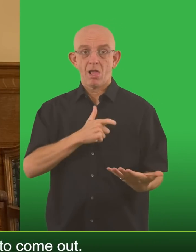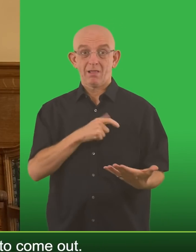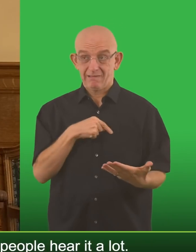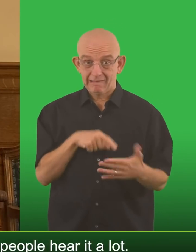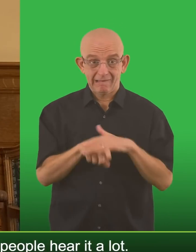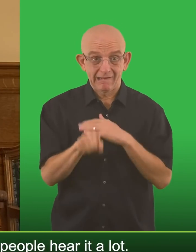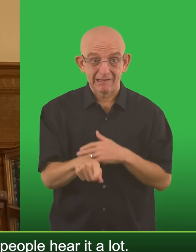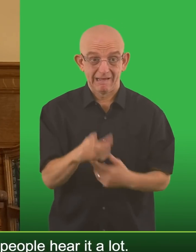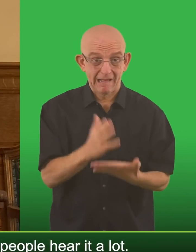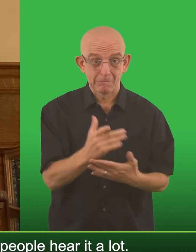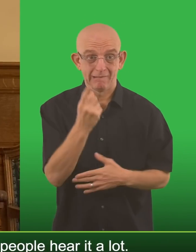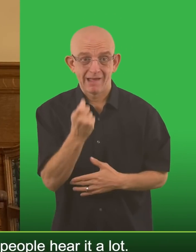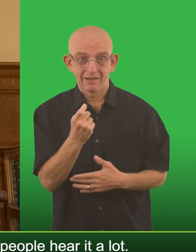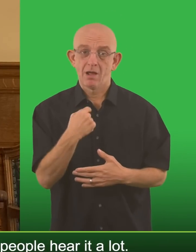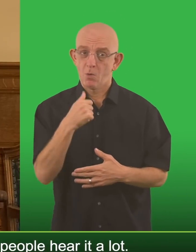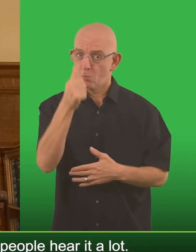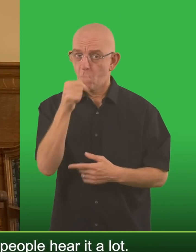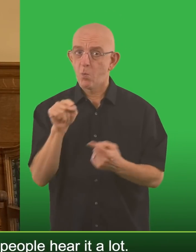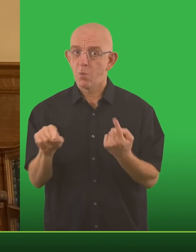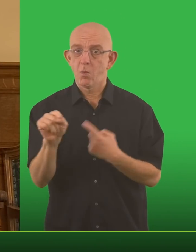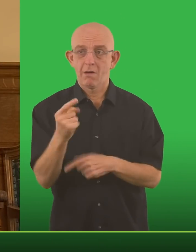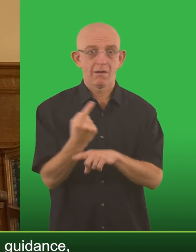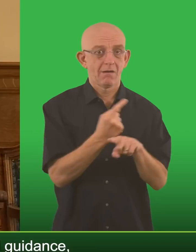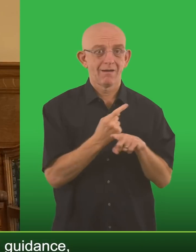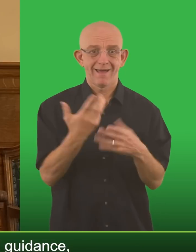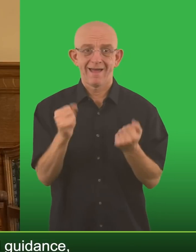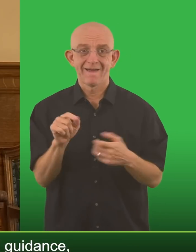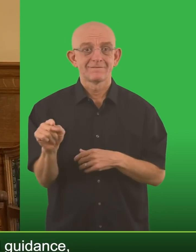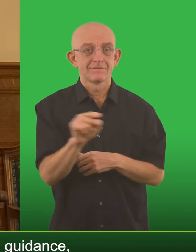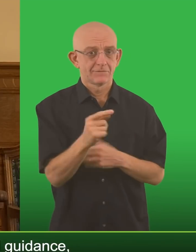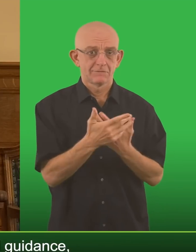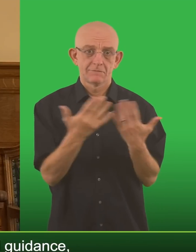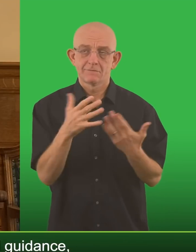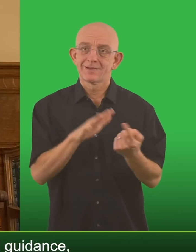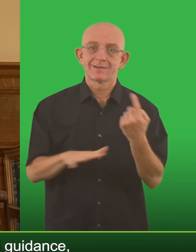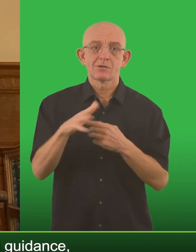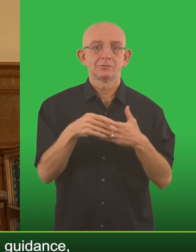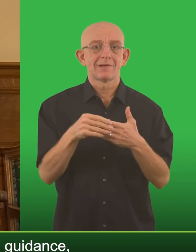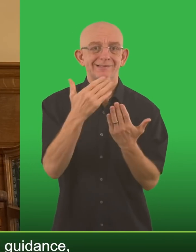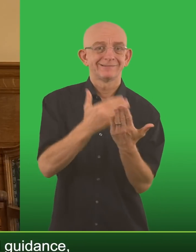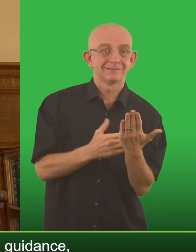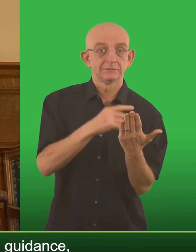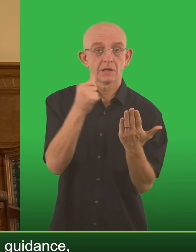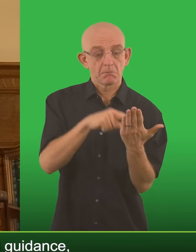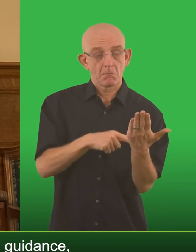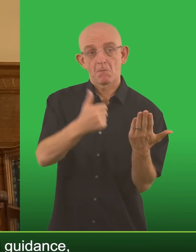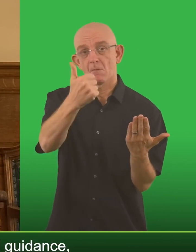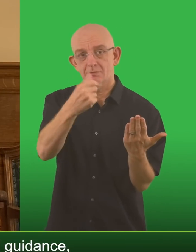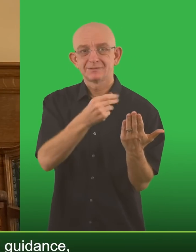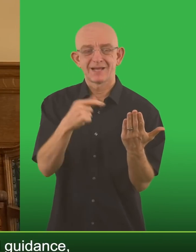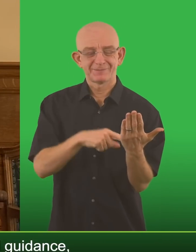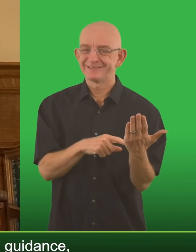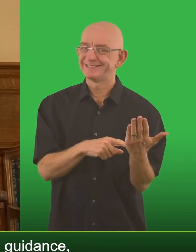fearful to come out. I hear this a lot, and I know lots of other people hear it a lot. There was some recent national guidance which was helpful in parts and